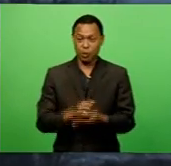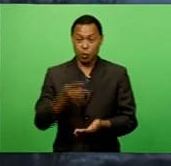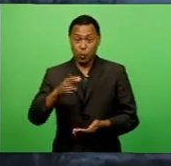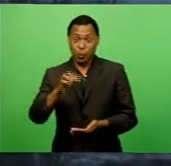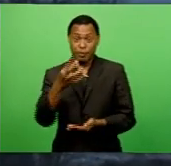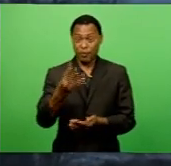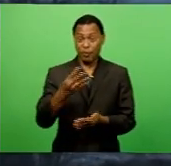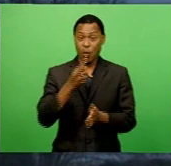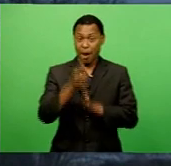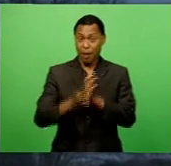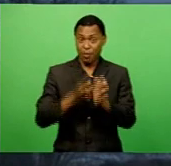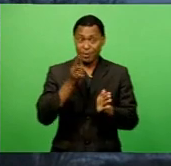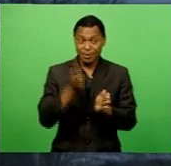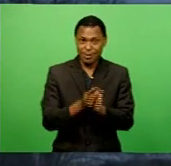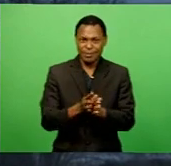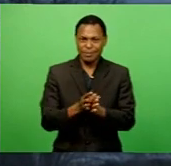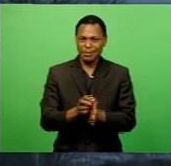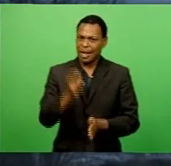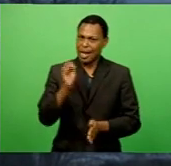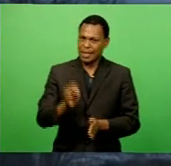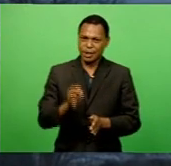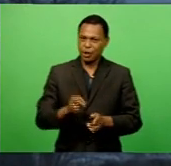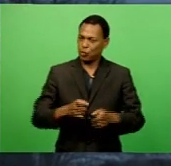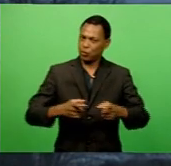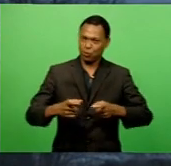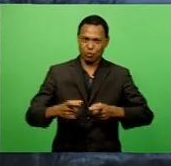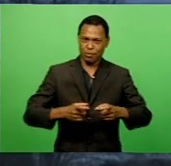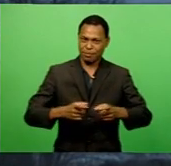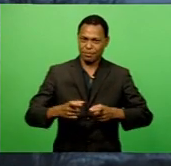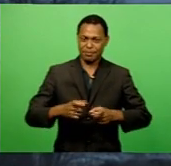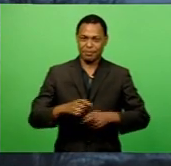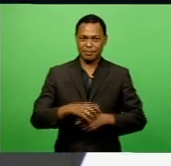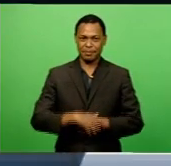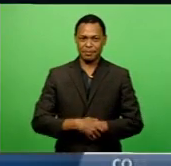a sign he plans to take back control.